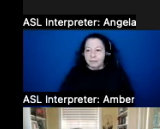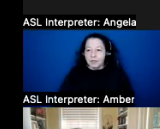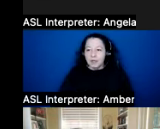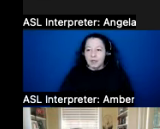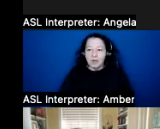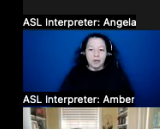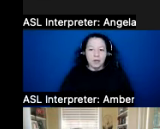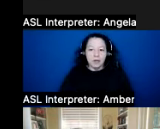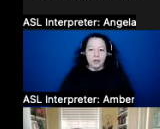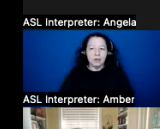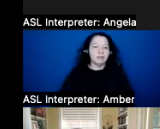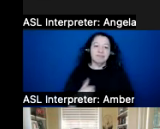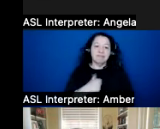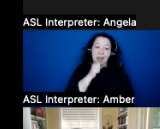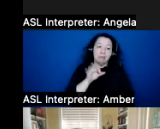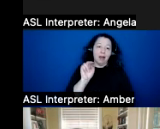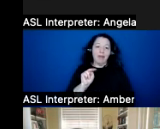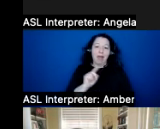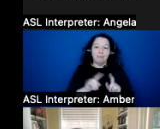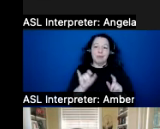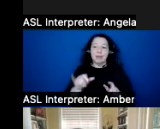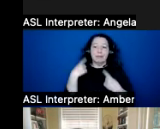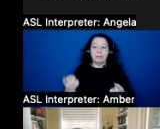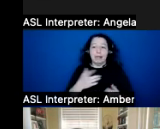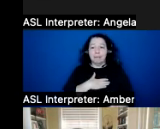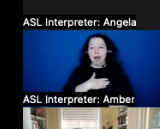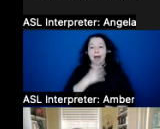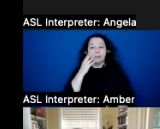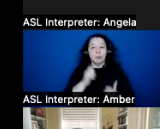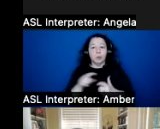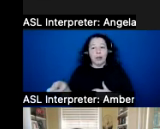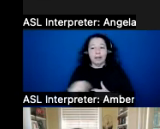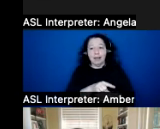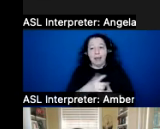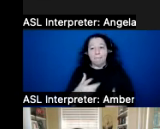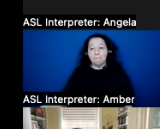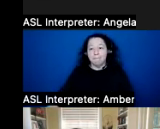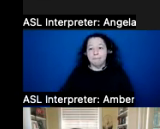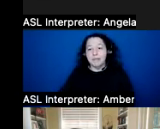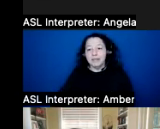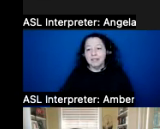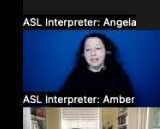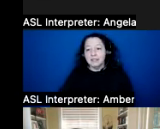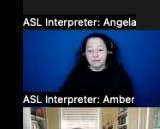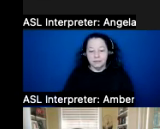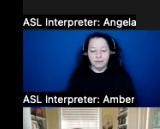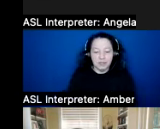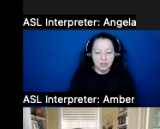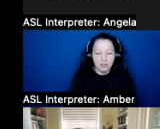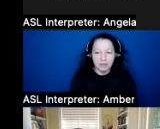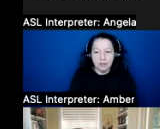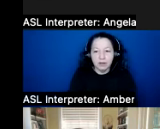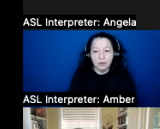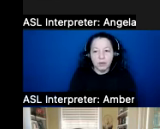say that's been my experience with them in Utah. I mean, it's even confusing for me to like try